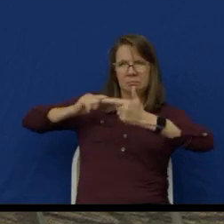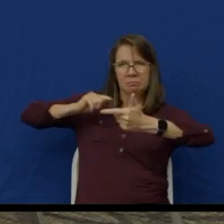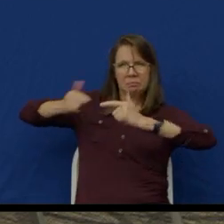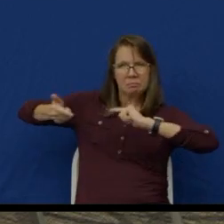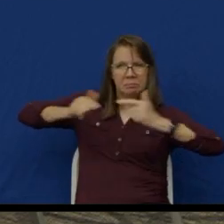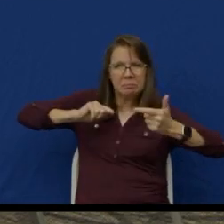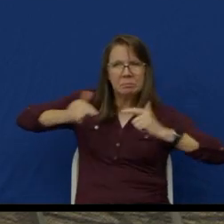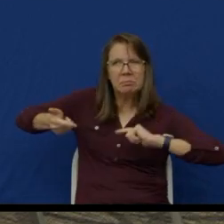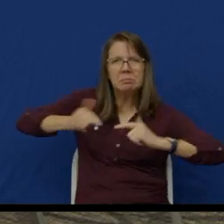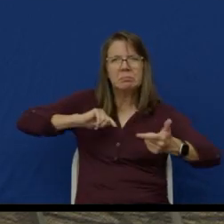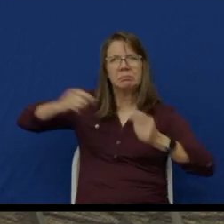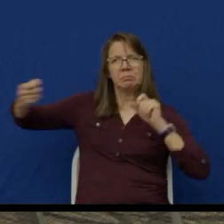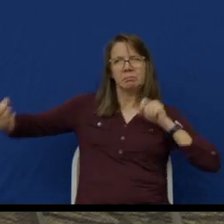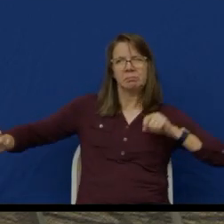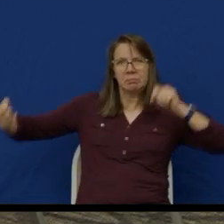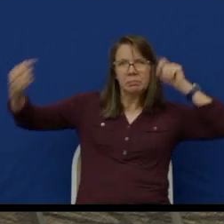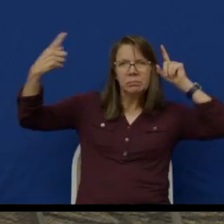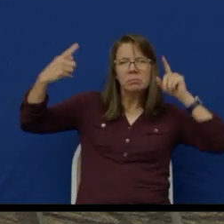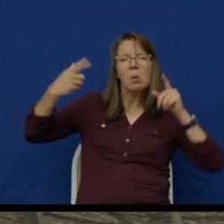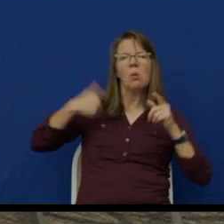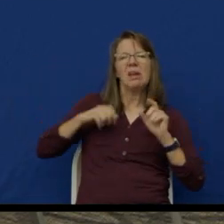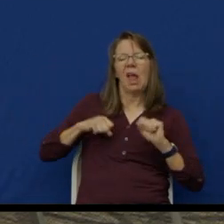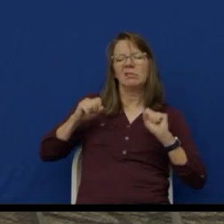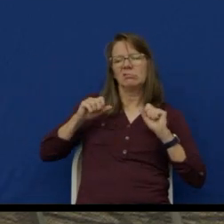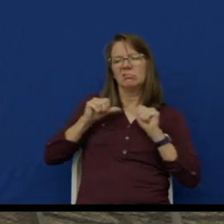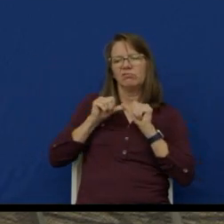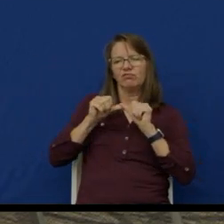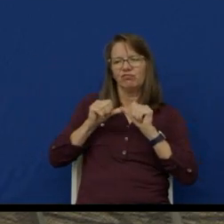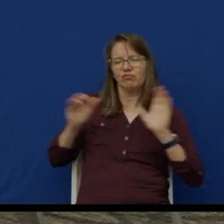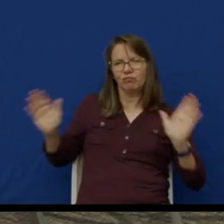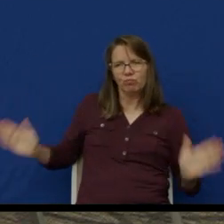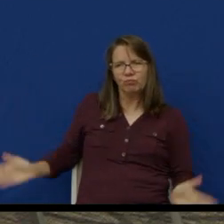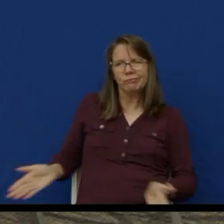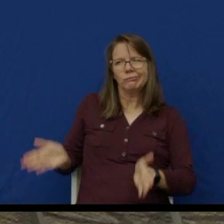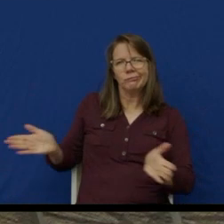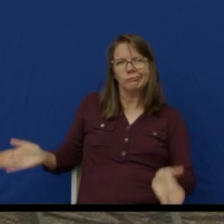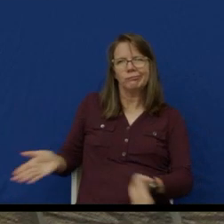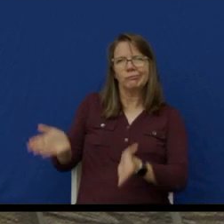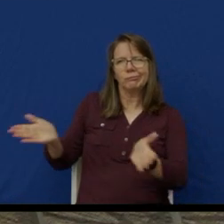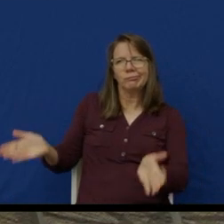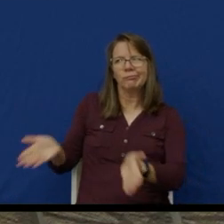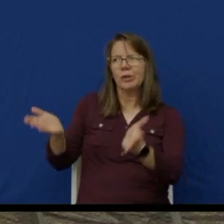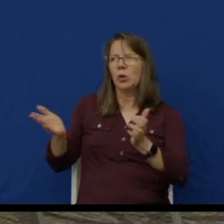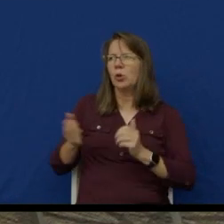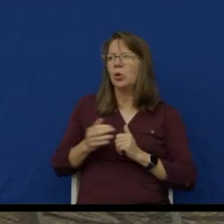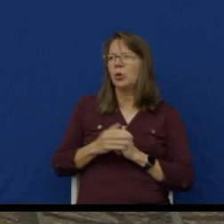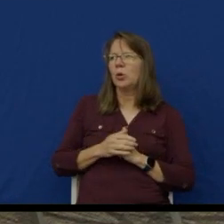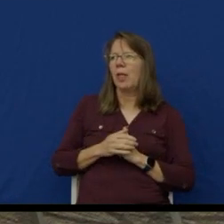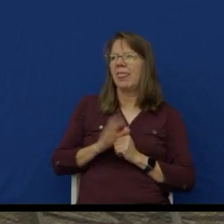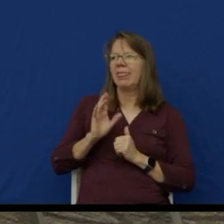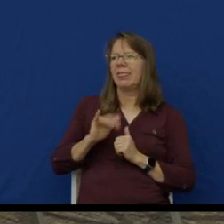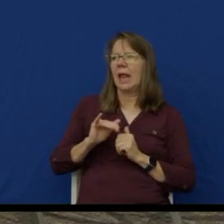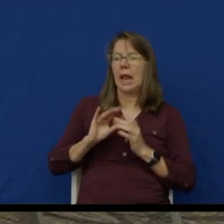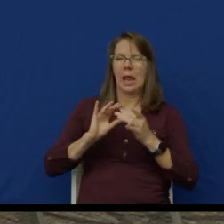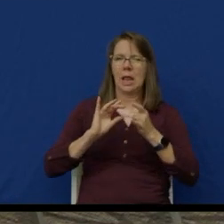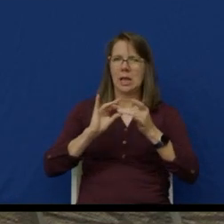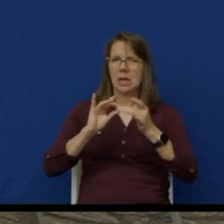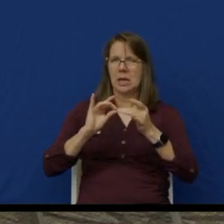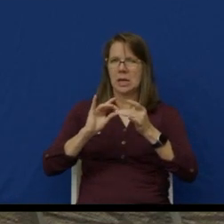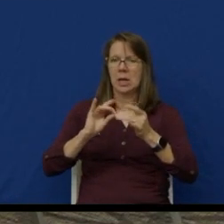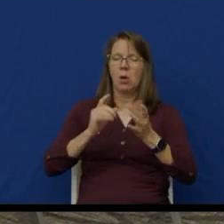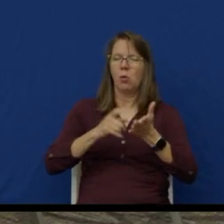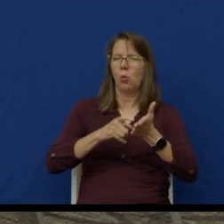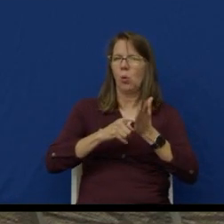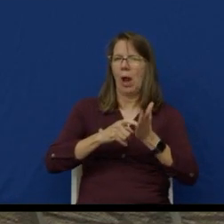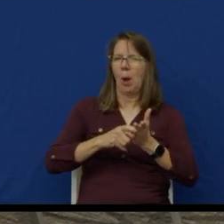nurture and perhaps lead to some the articulation of standards or